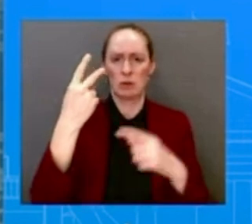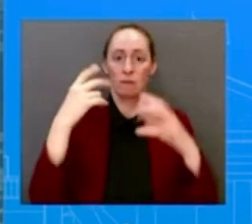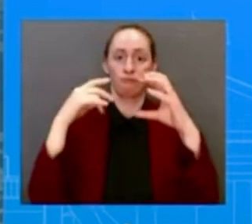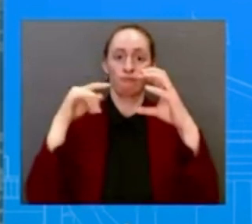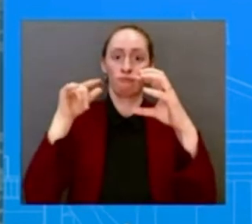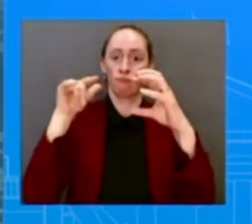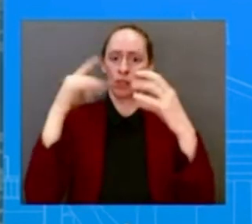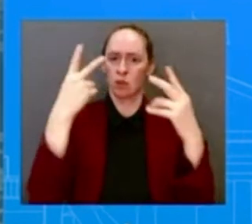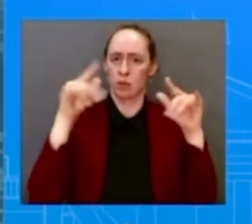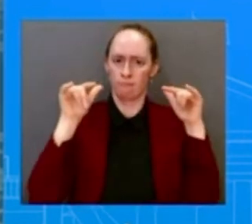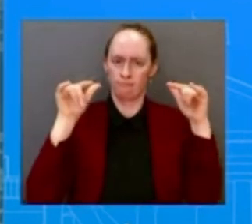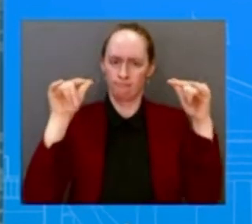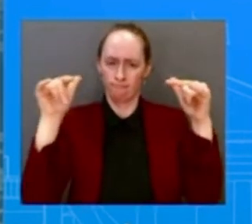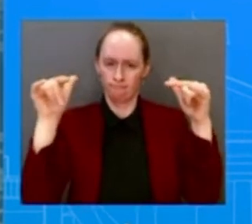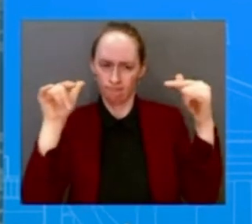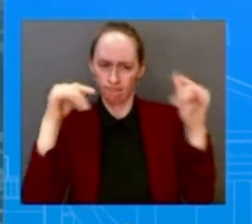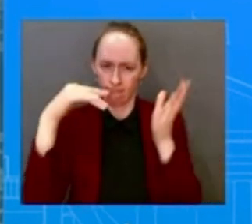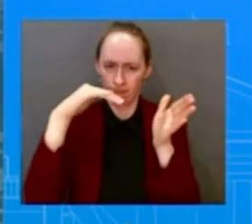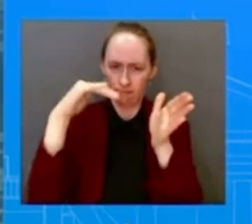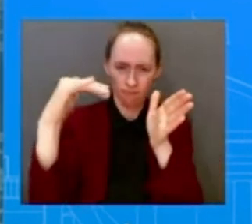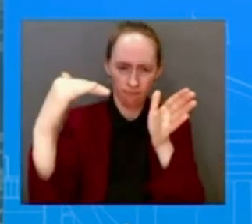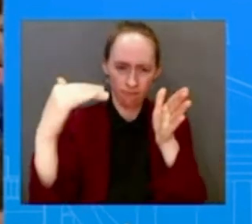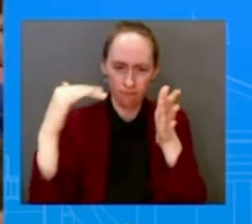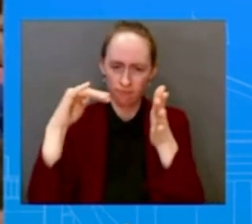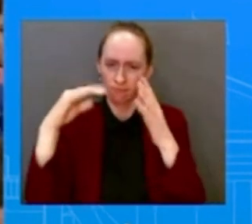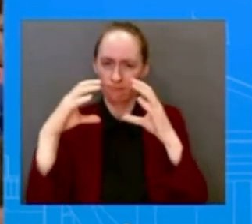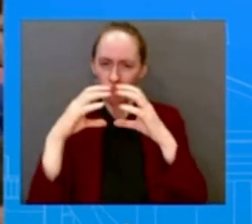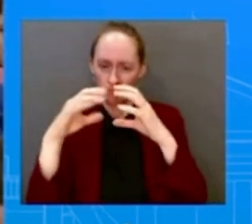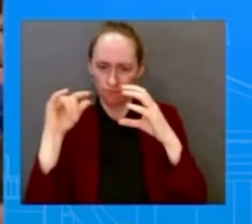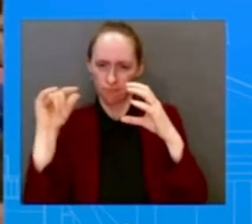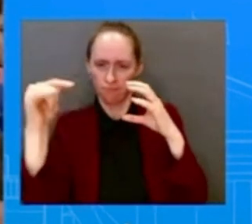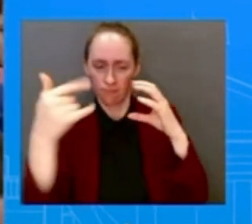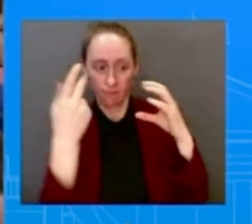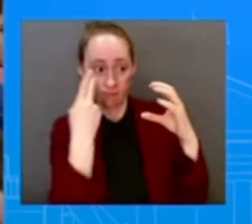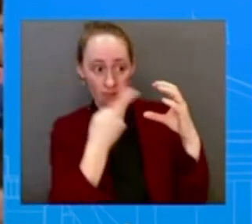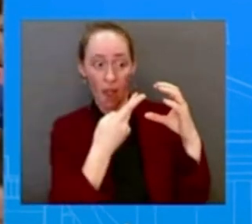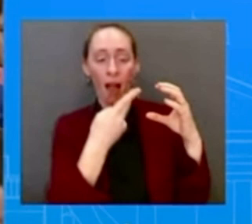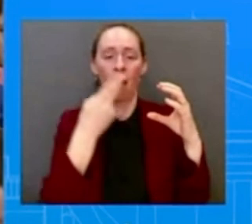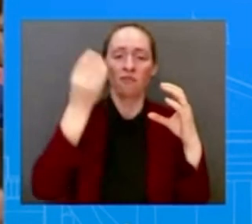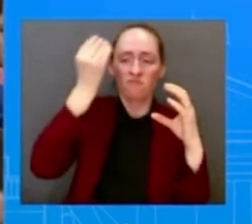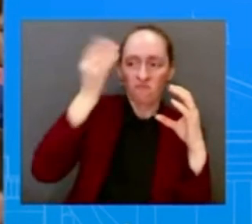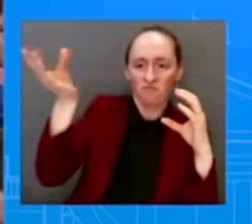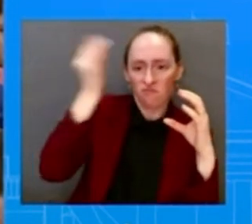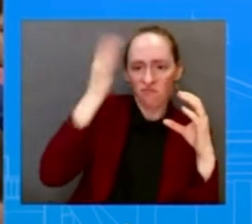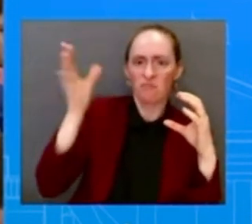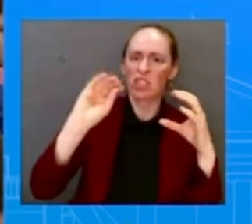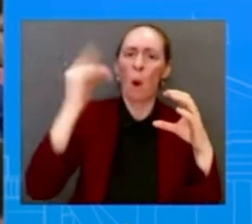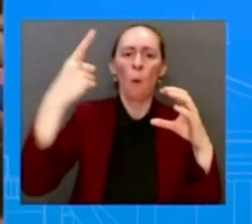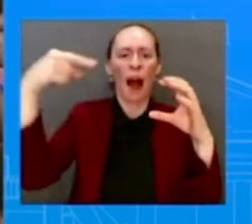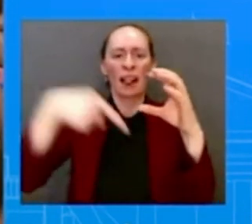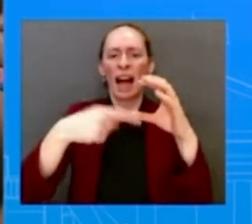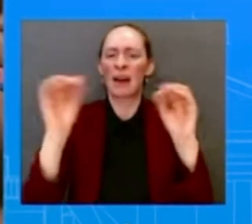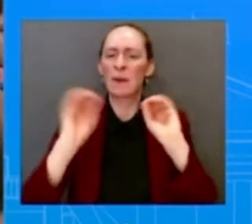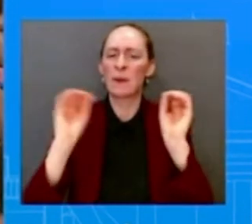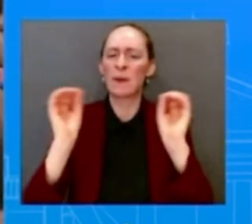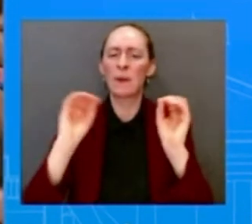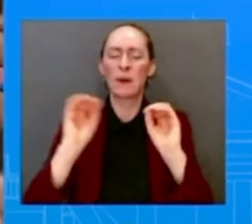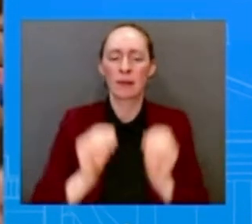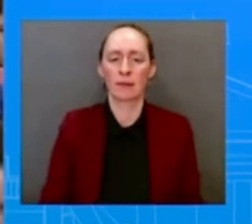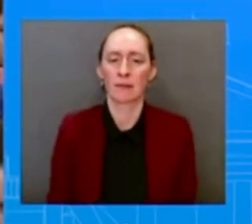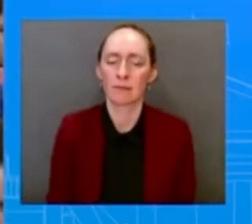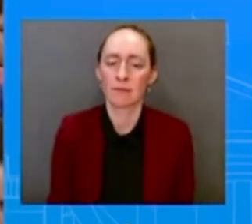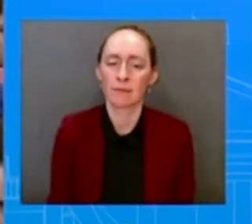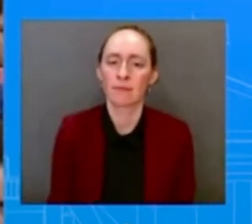was not manned. On a different subject, after the State of the Union address, minutes after he finished delivering the State of the Union